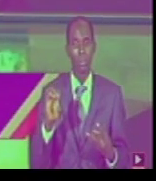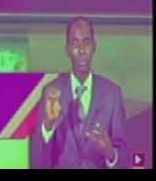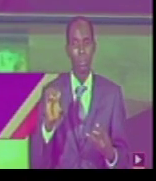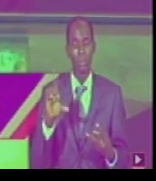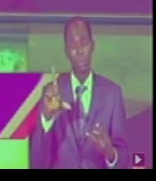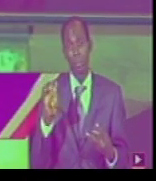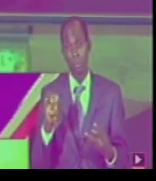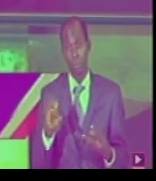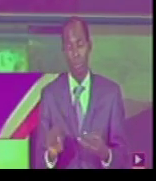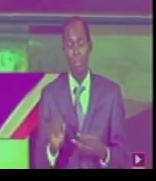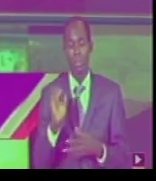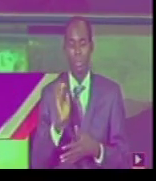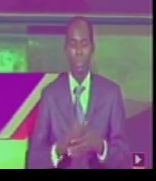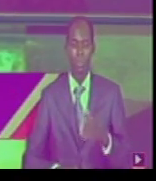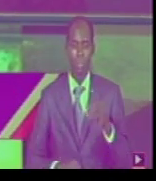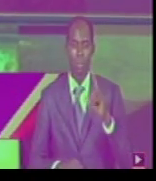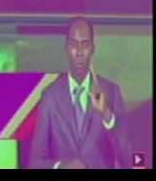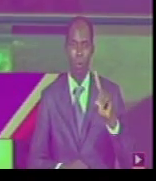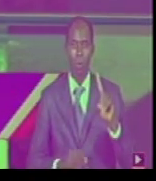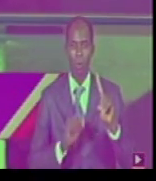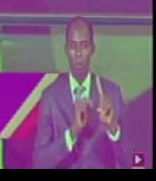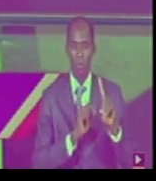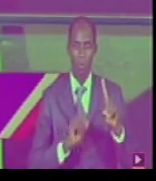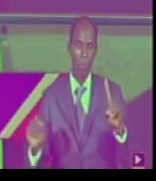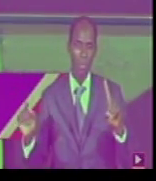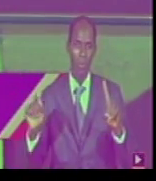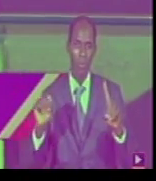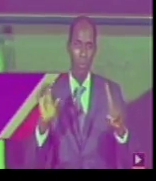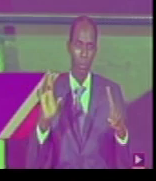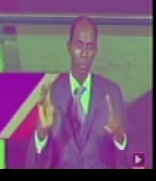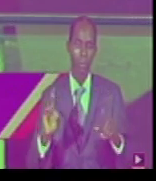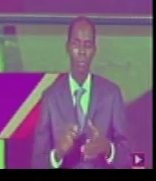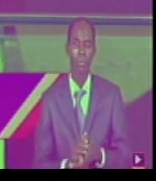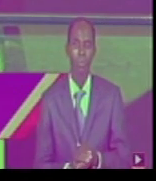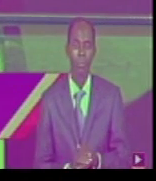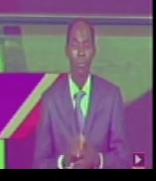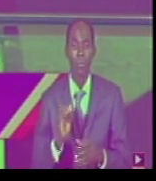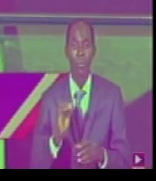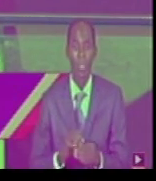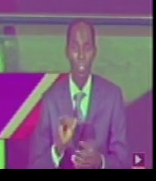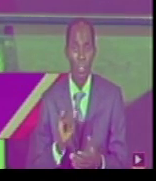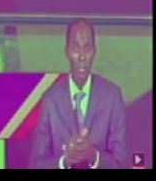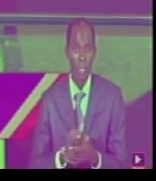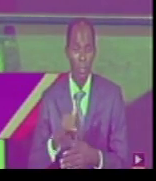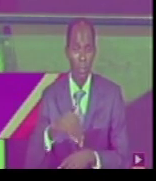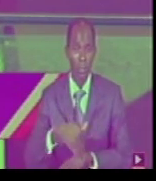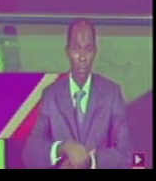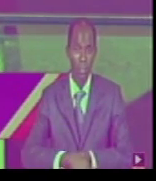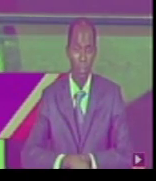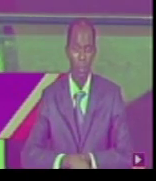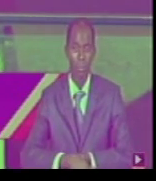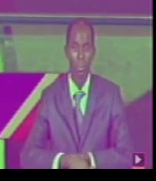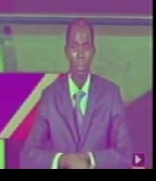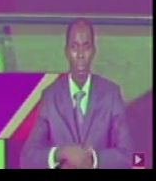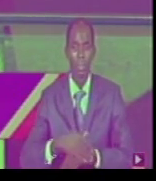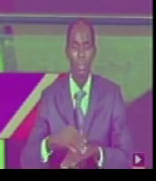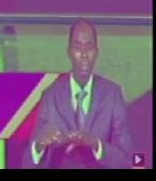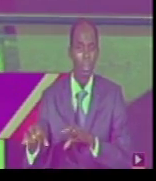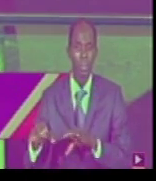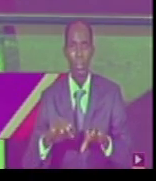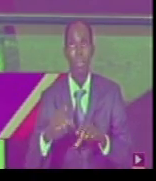Chronicles chapter 1, verse 7. In that night did God